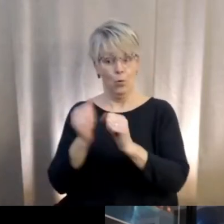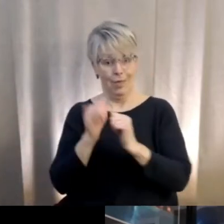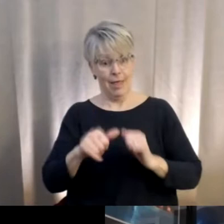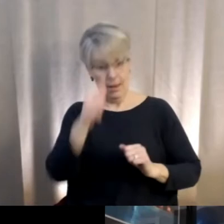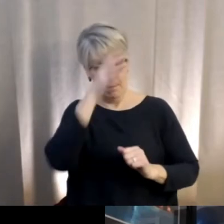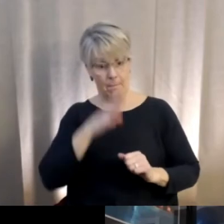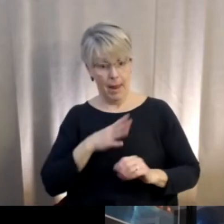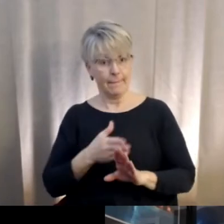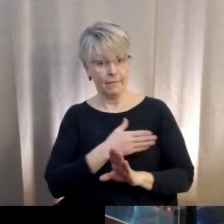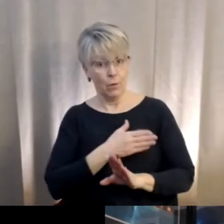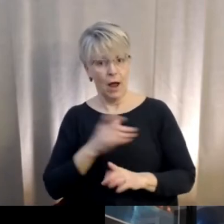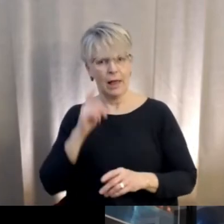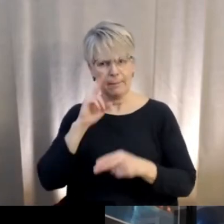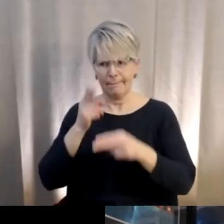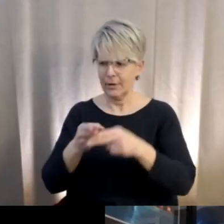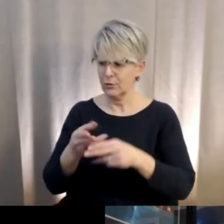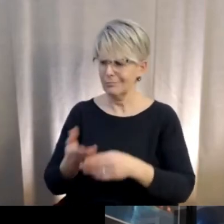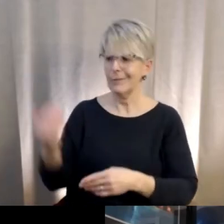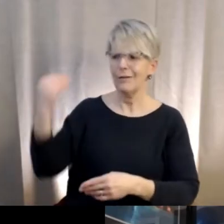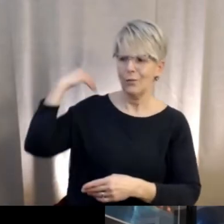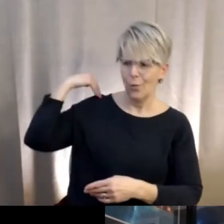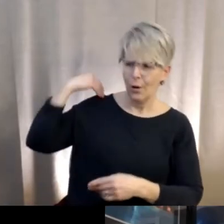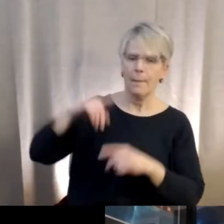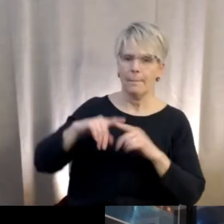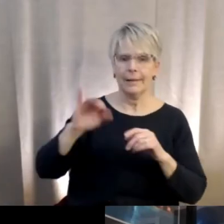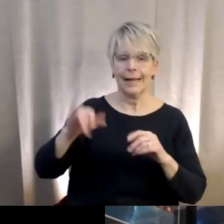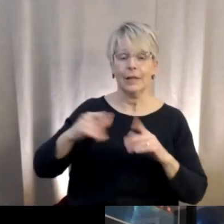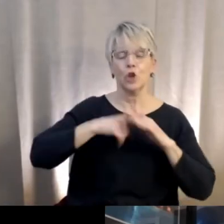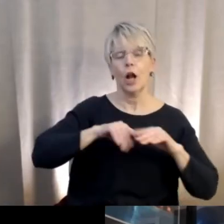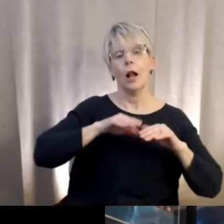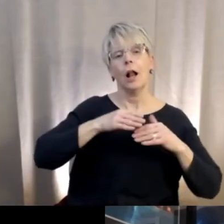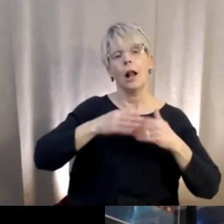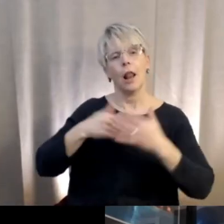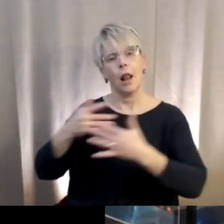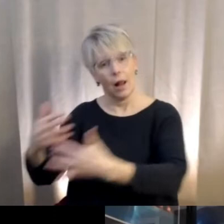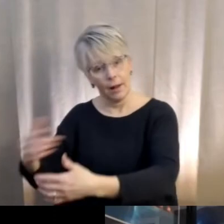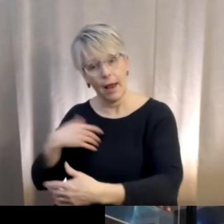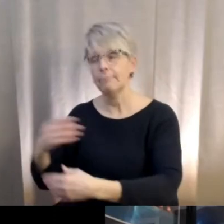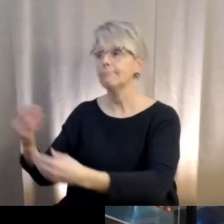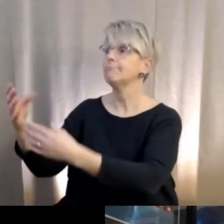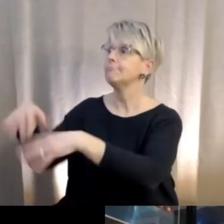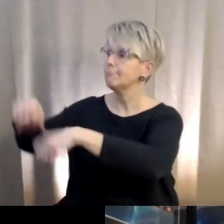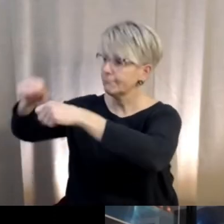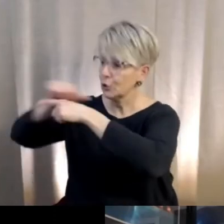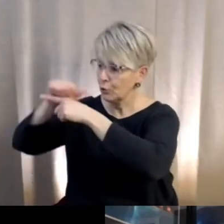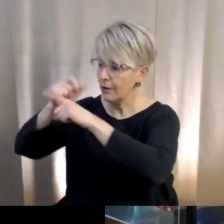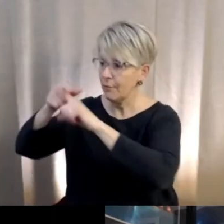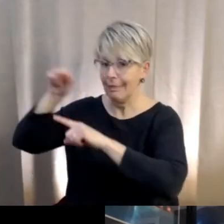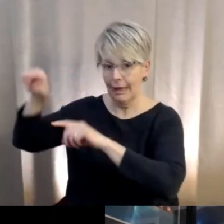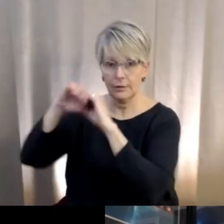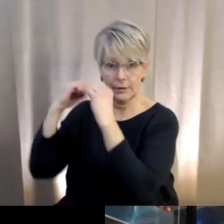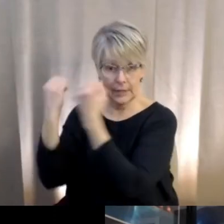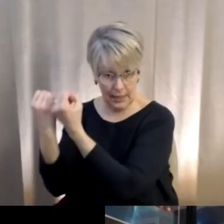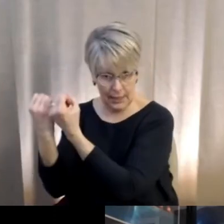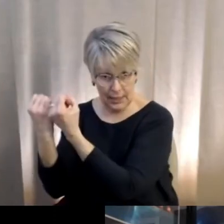before. And I think I had mentioned this on the last call, but that's pretty much how it began. And I received some training from Citadel Canine Society, as